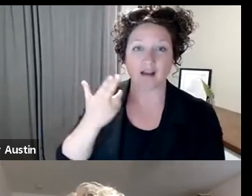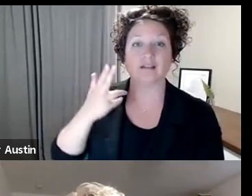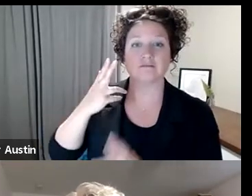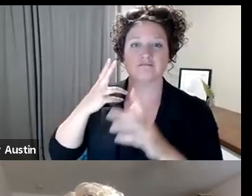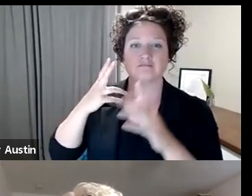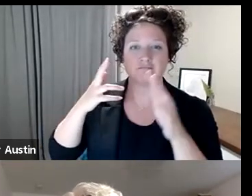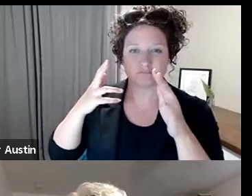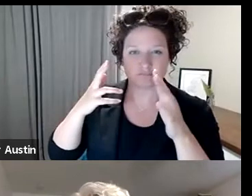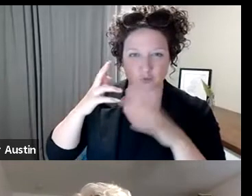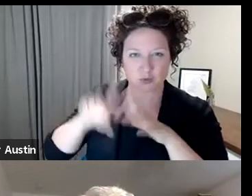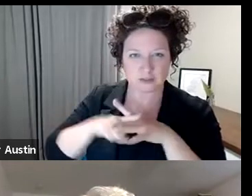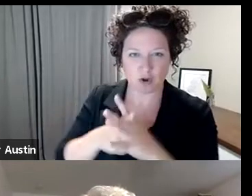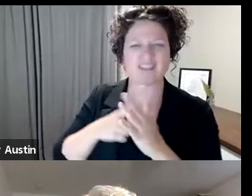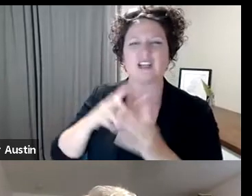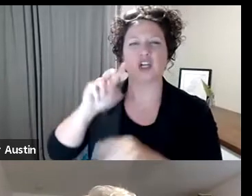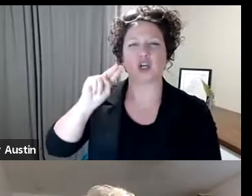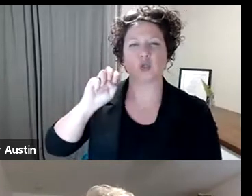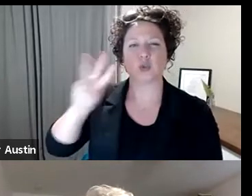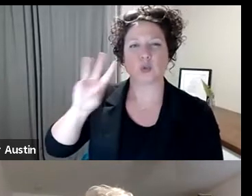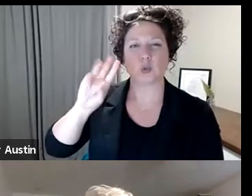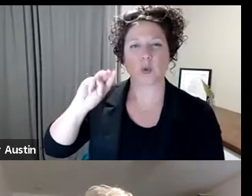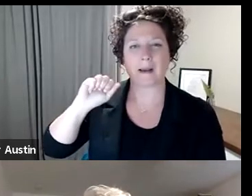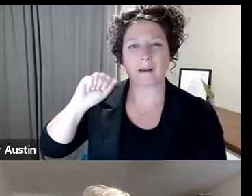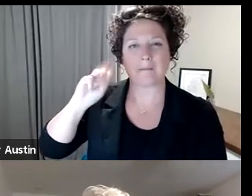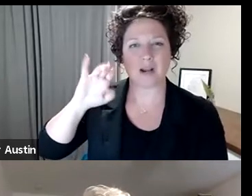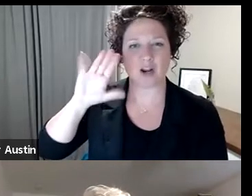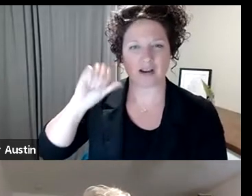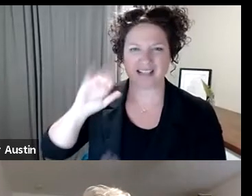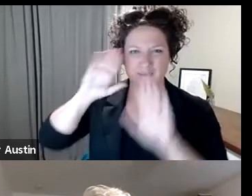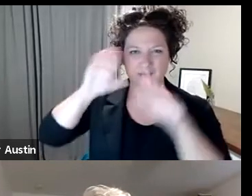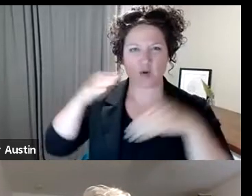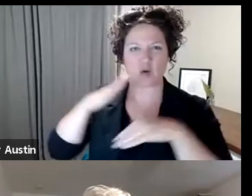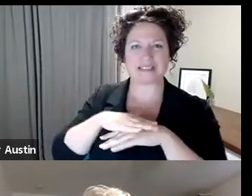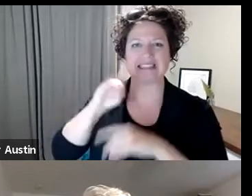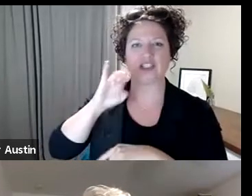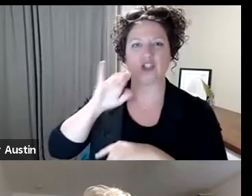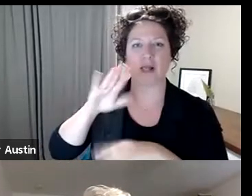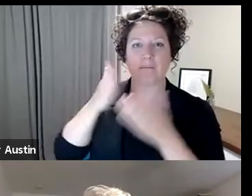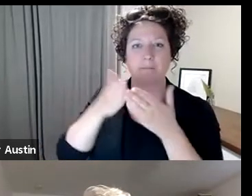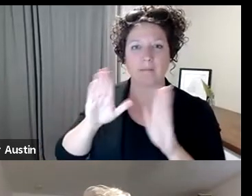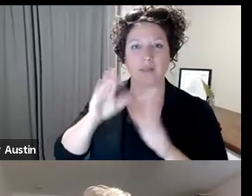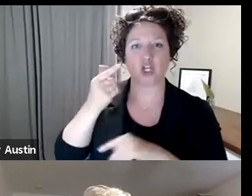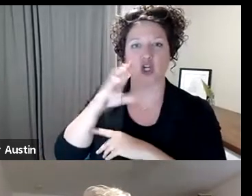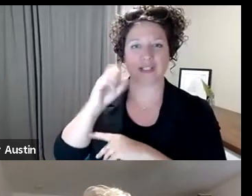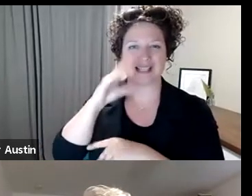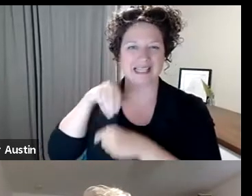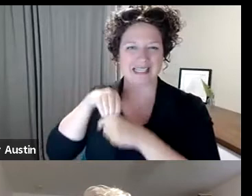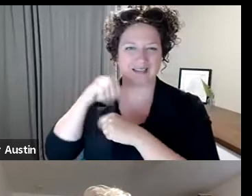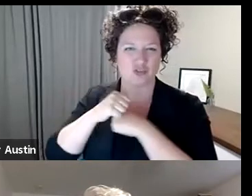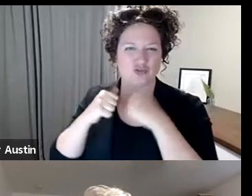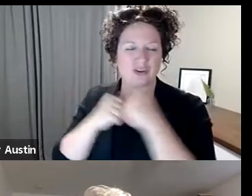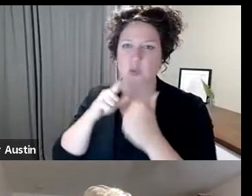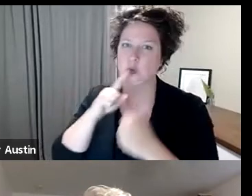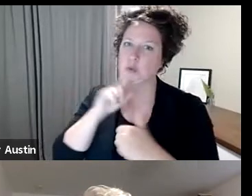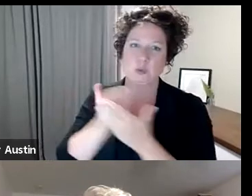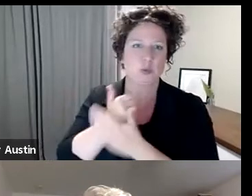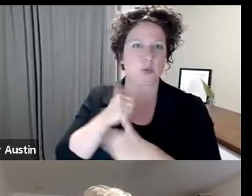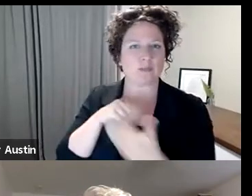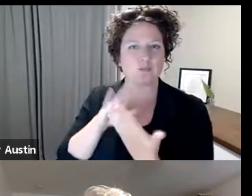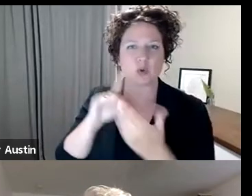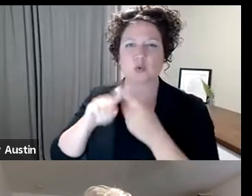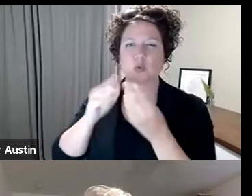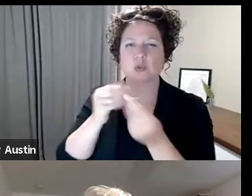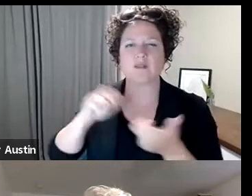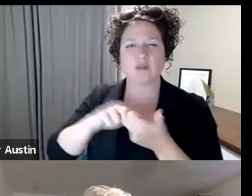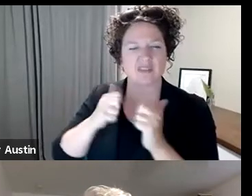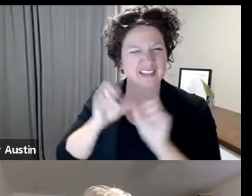New America has been focused on the concept of digital public goods and infrastructure, which is a new approach to solving problems. Can you